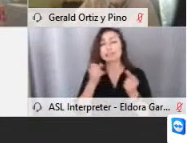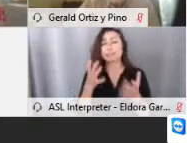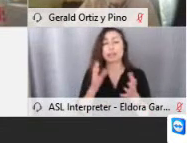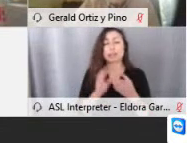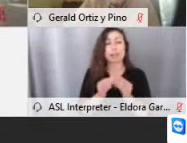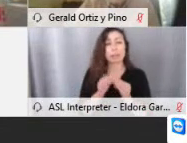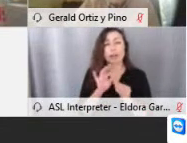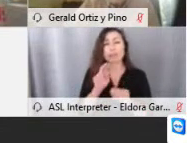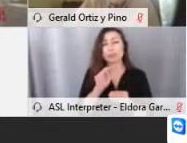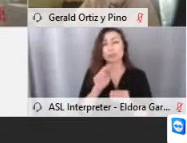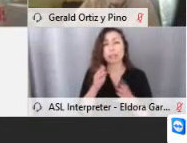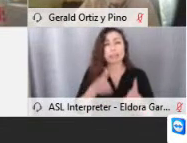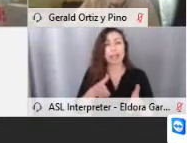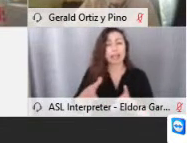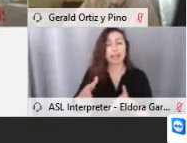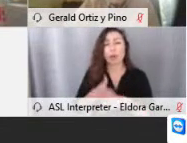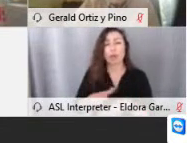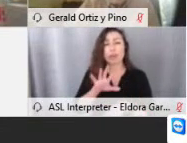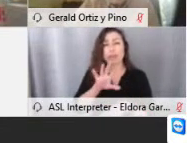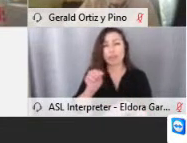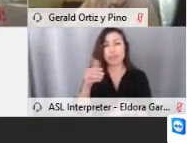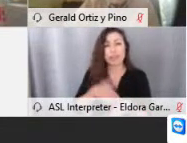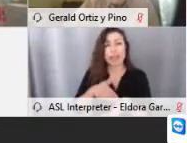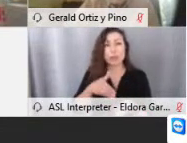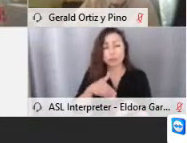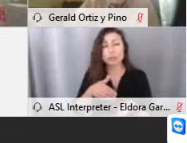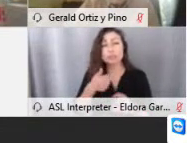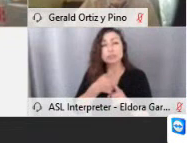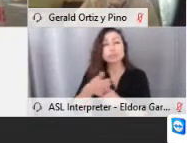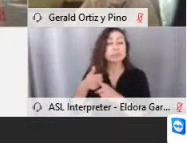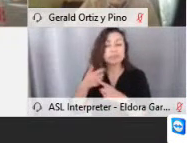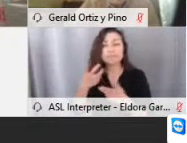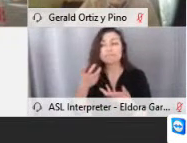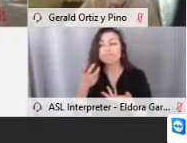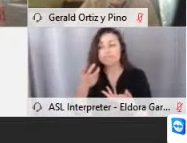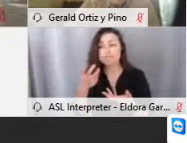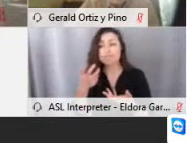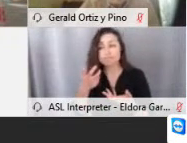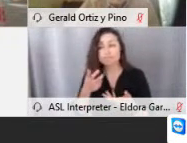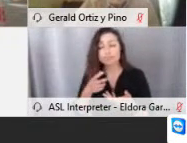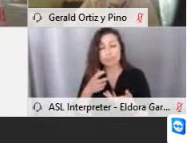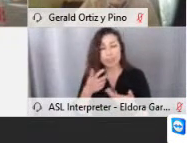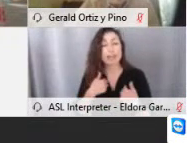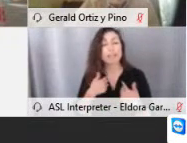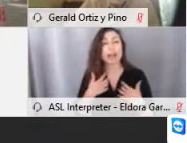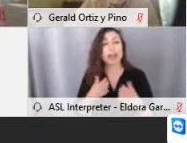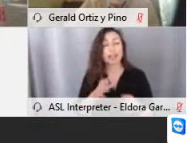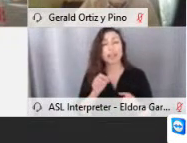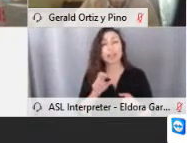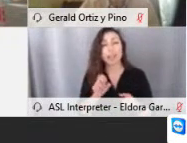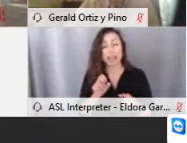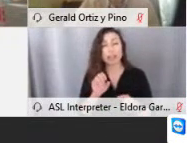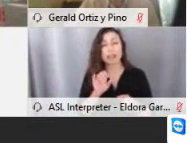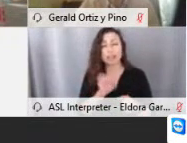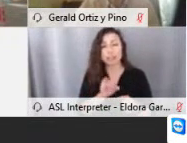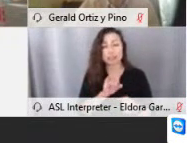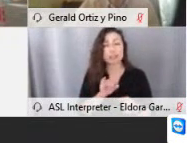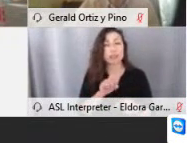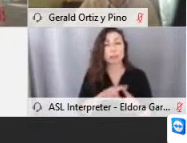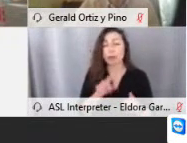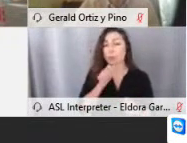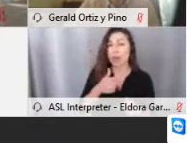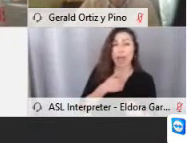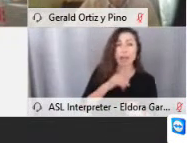New Mexicans, over 50,000, who are actually have healthcare coverage who wouldn't have had it if it hadn't been